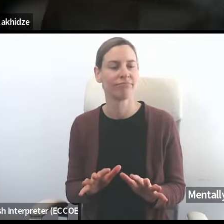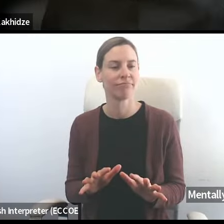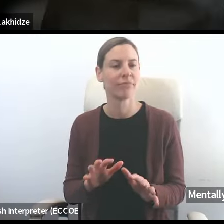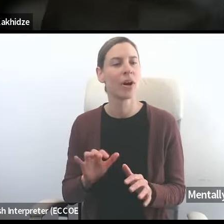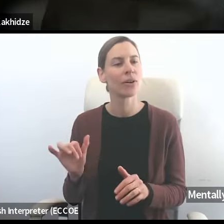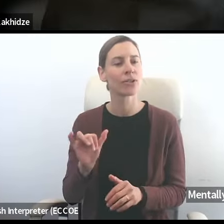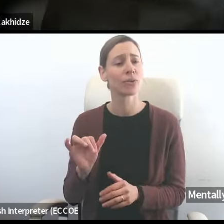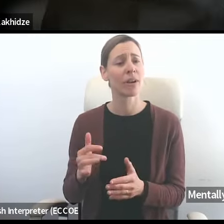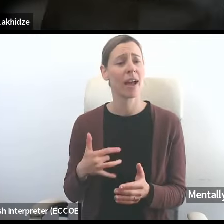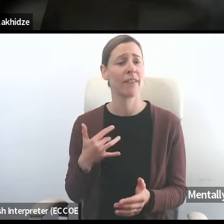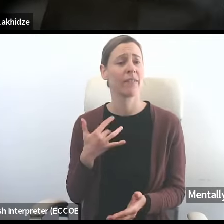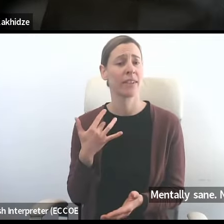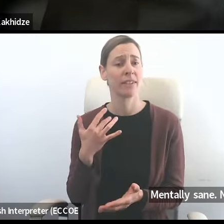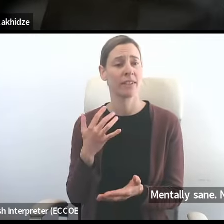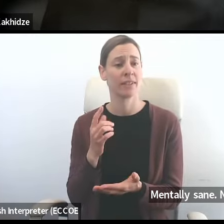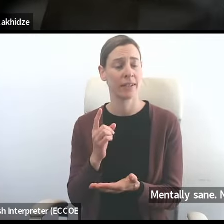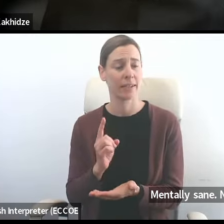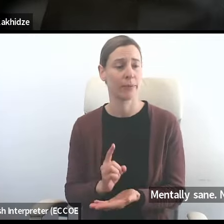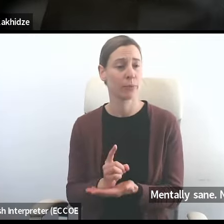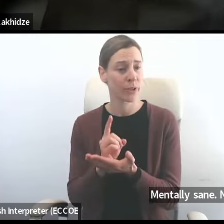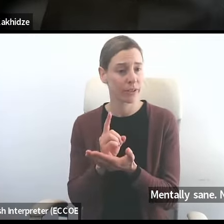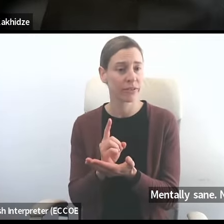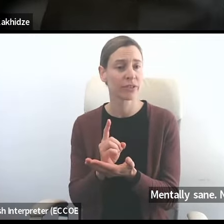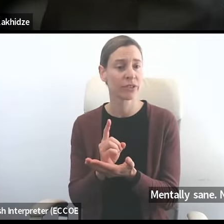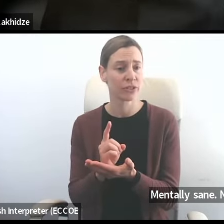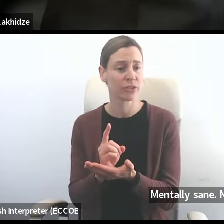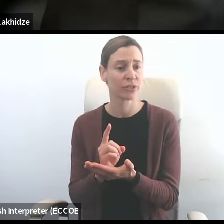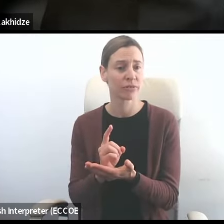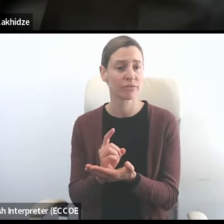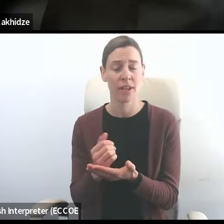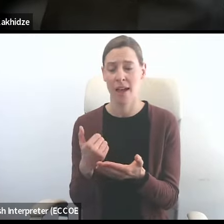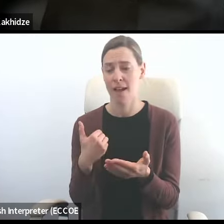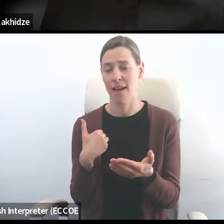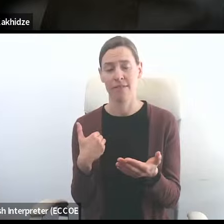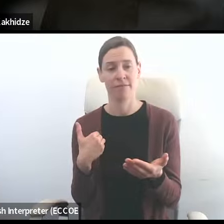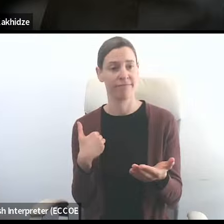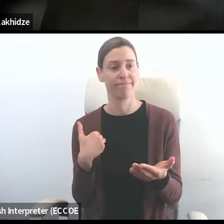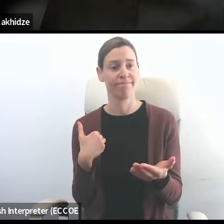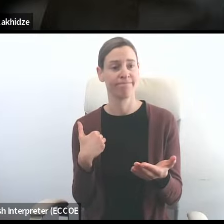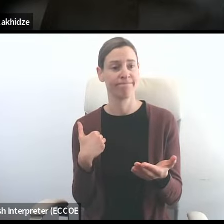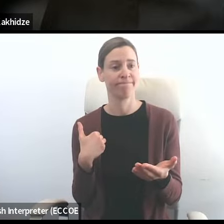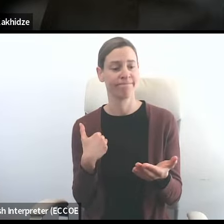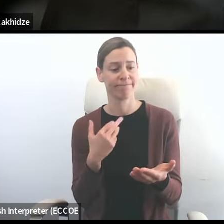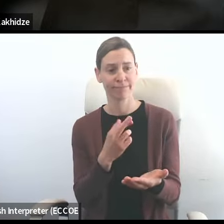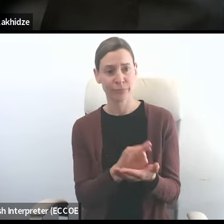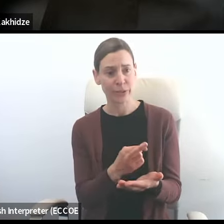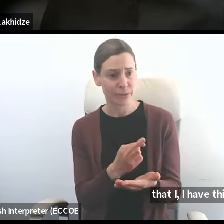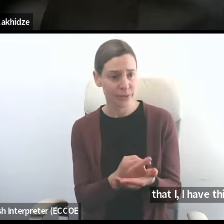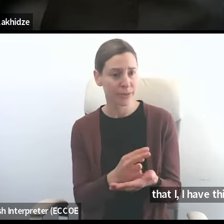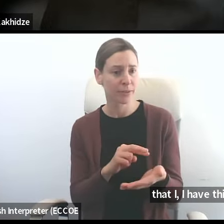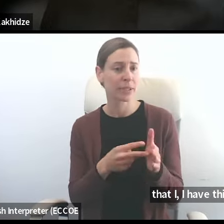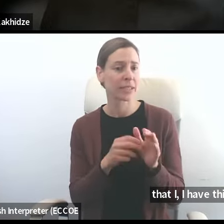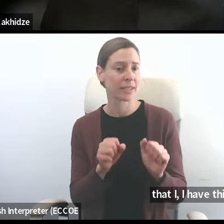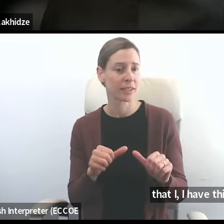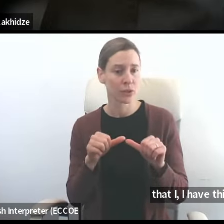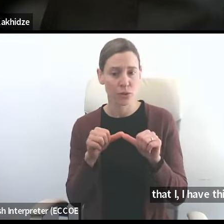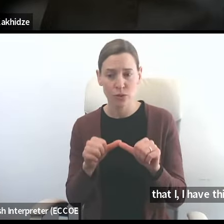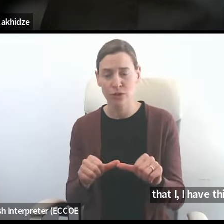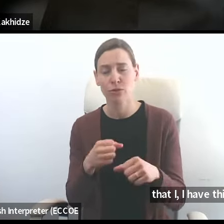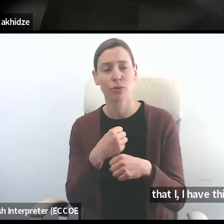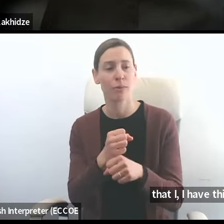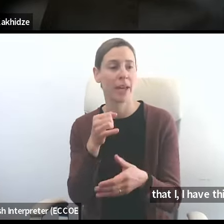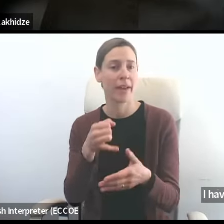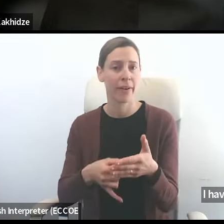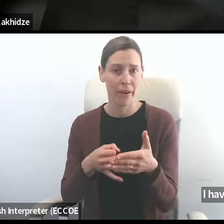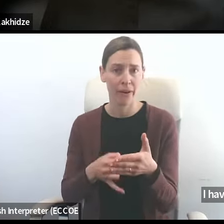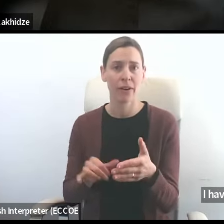that I have this resource to continue making art, and I have this opportunity to make art, because